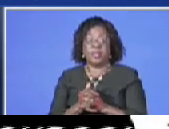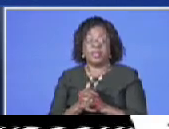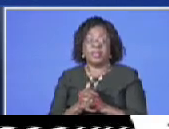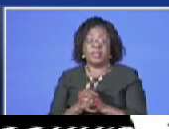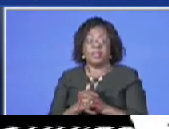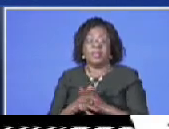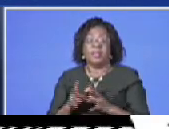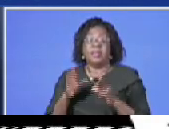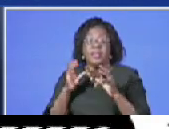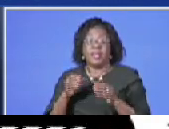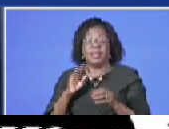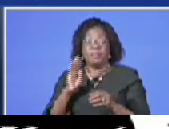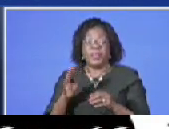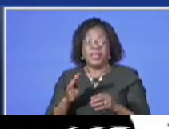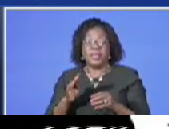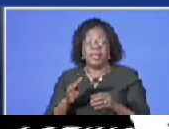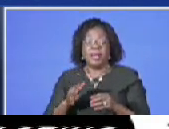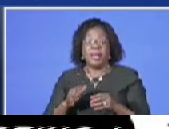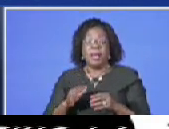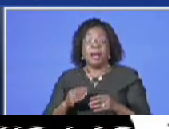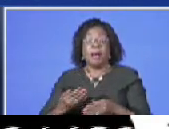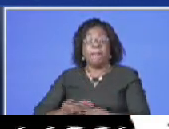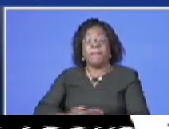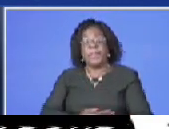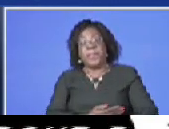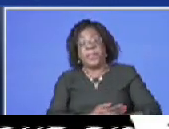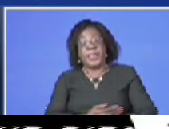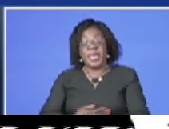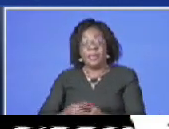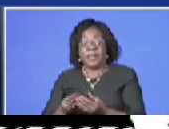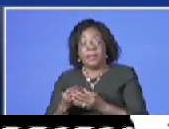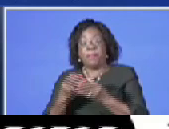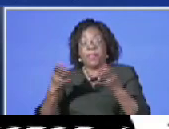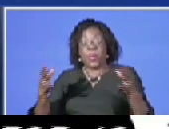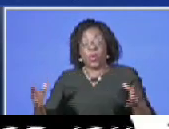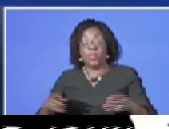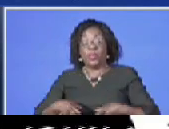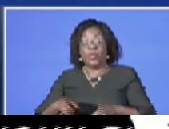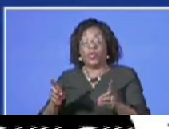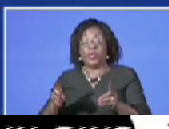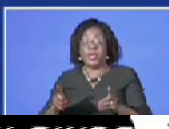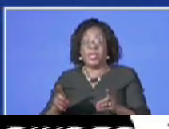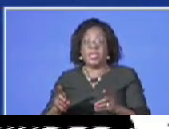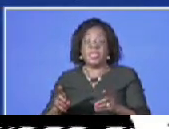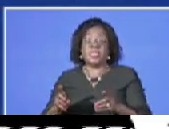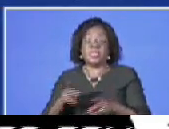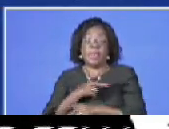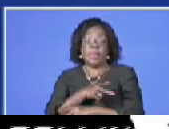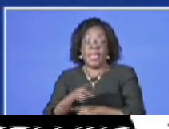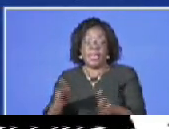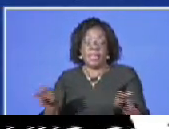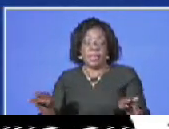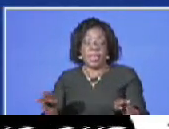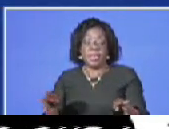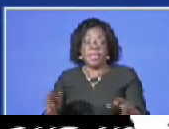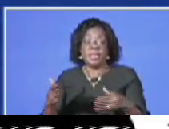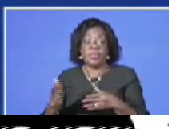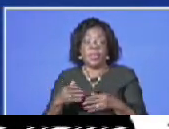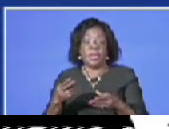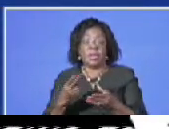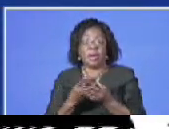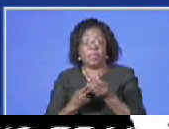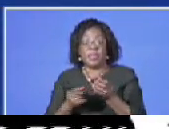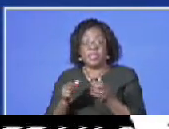Well, could there be a baby boom during this COVID-19 pandemic? Well, with the curfews and national lockdowns bringing couples closer